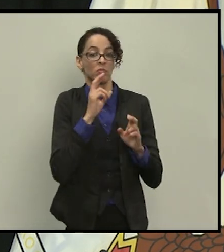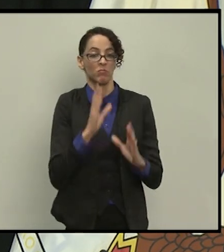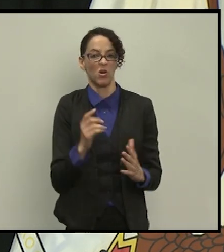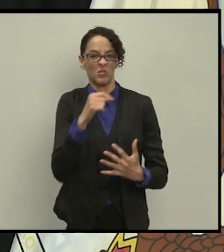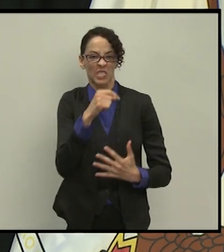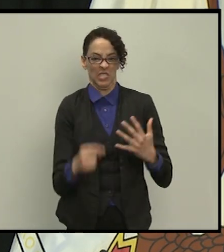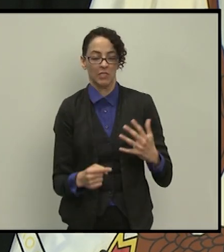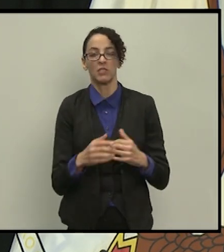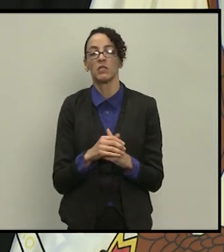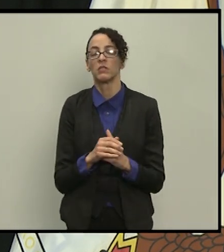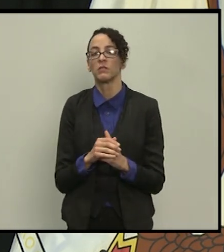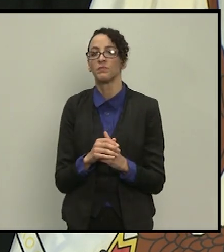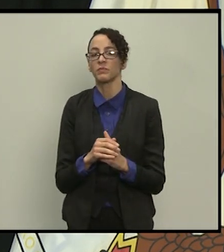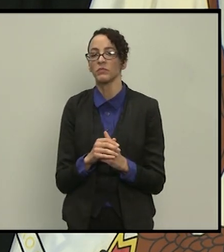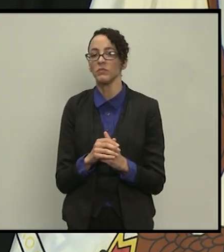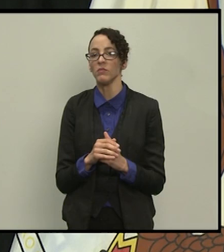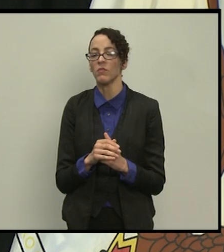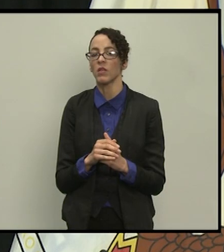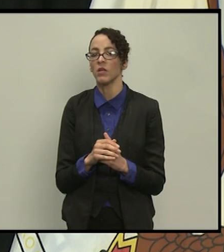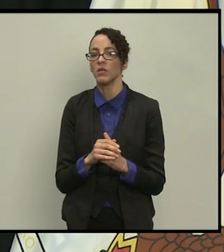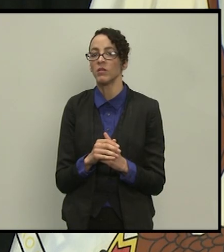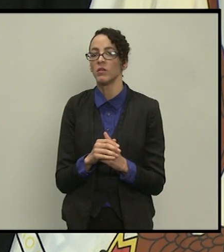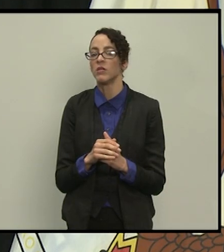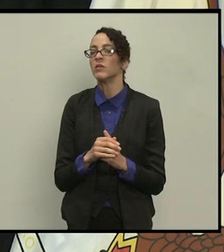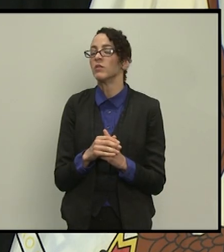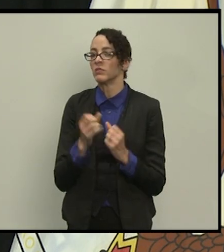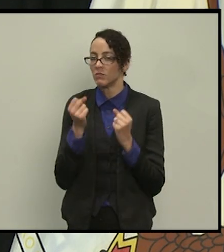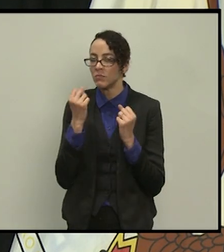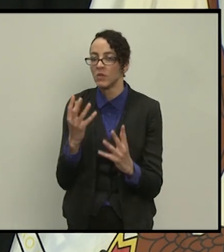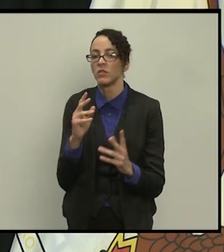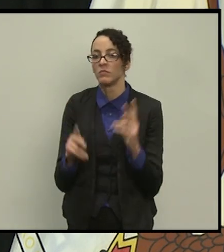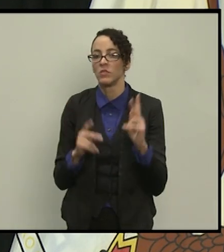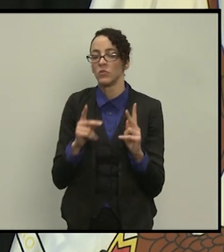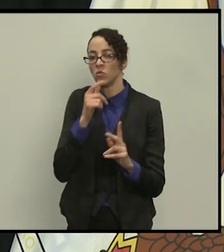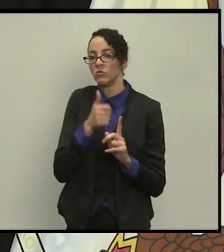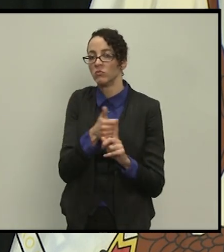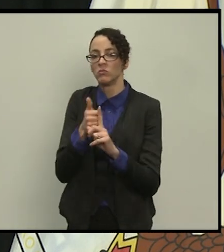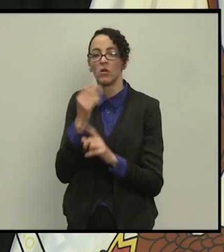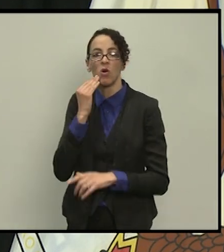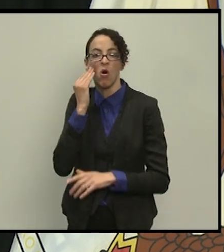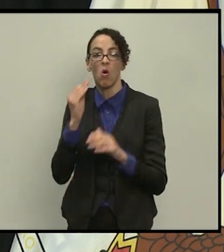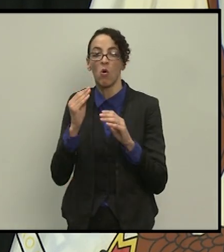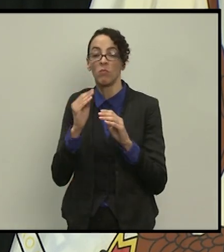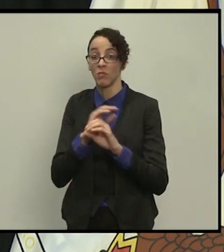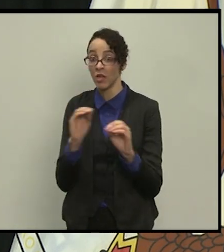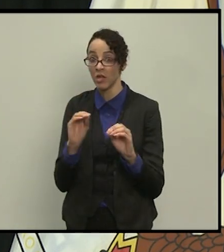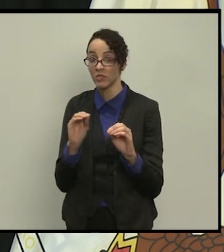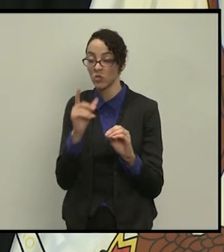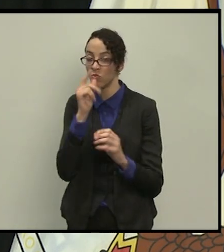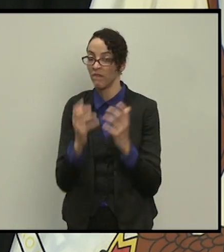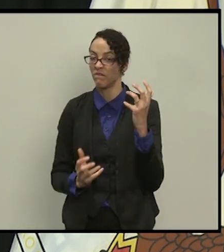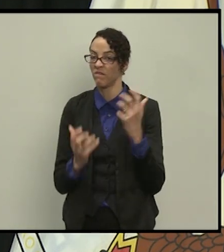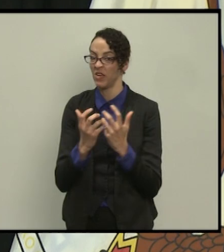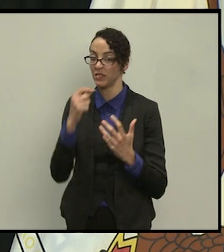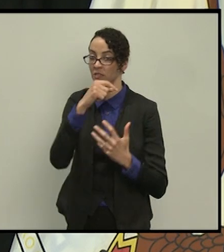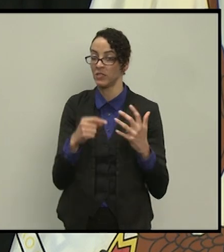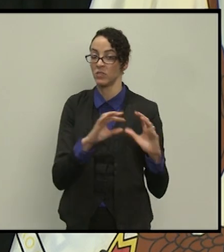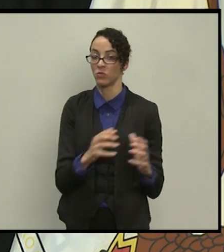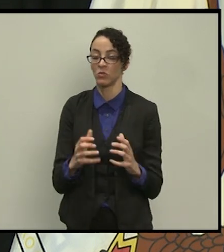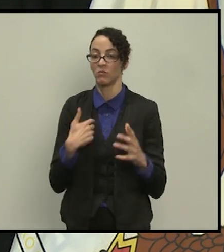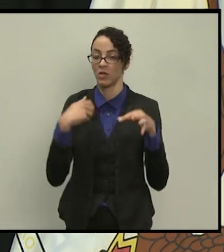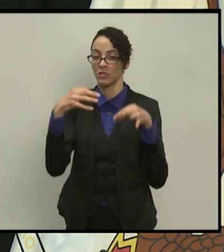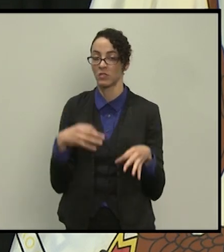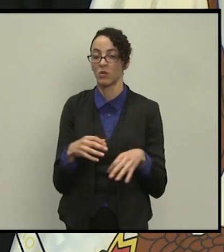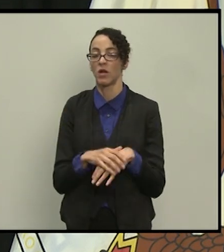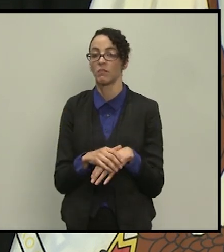people experiencing homelessness who fit into those groups. We are also following the data, science,